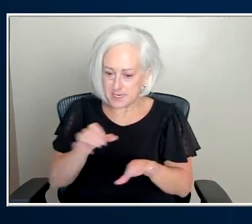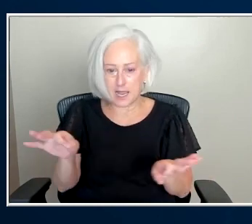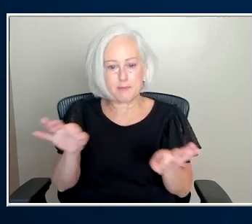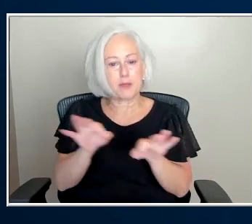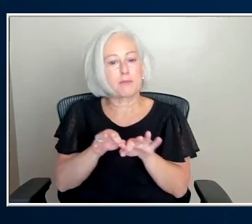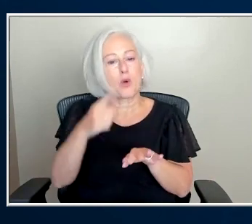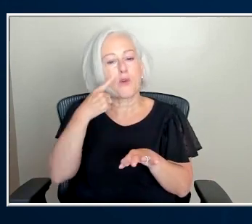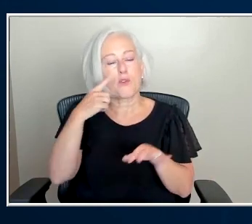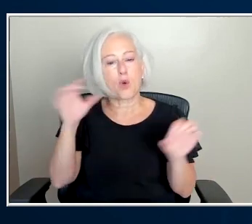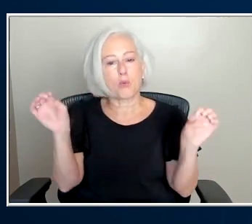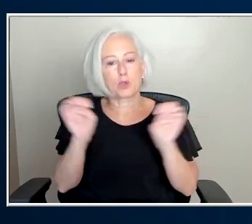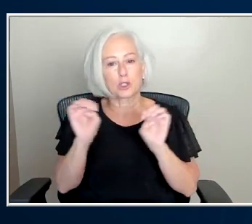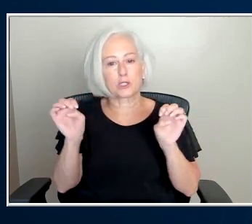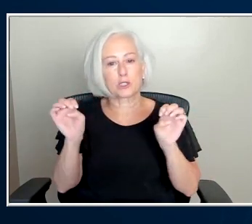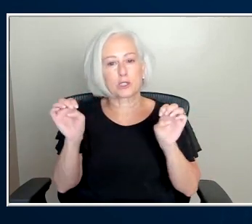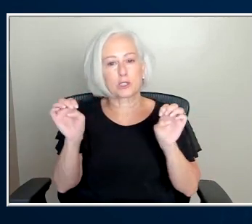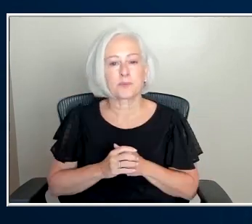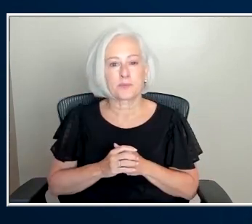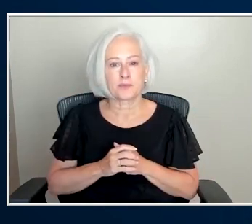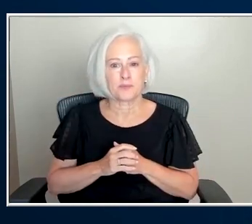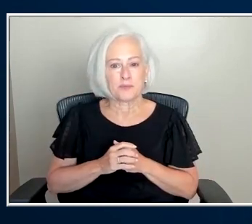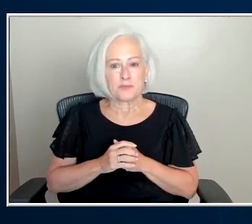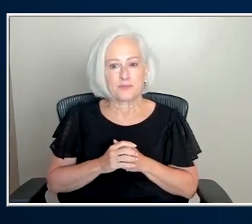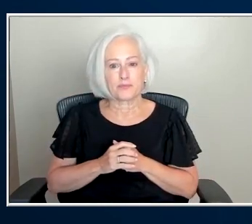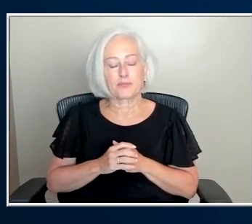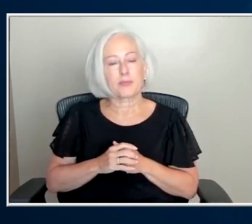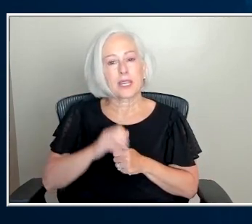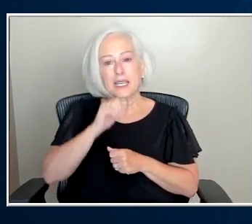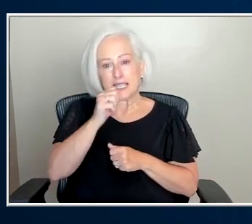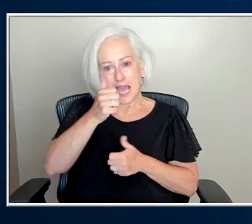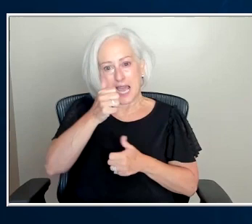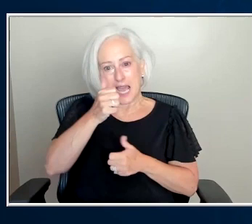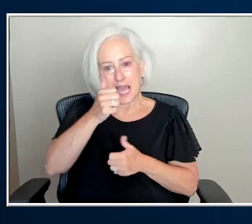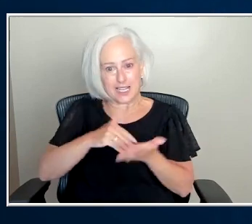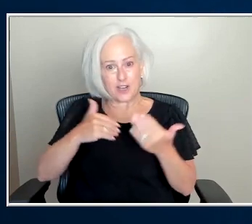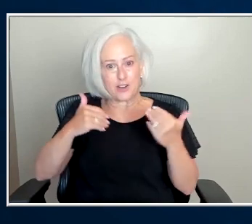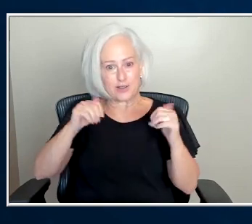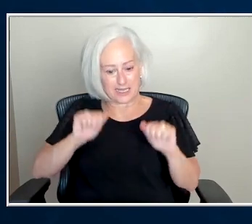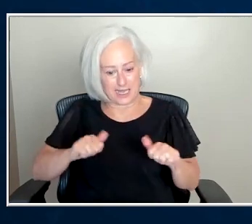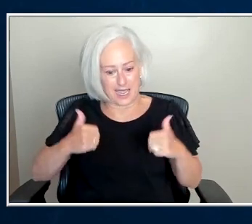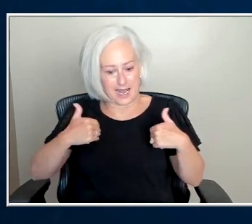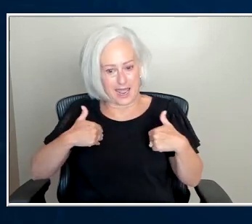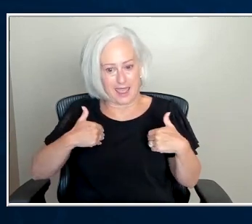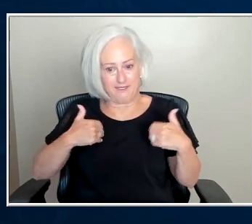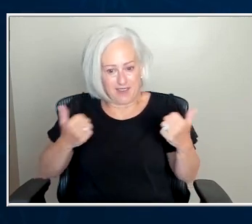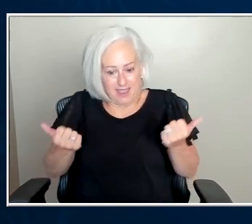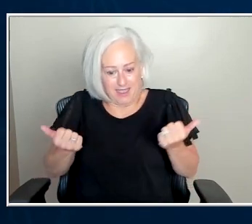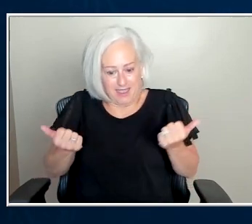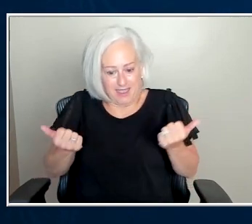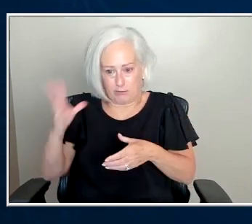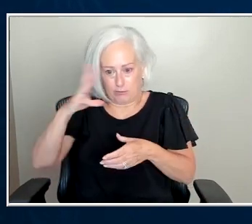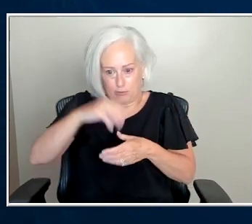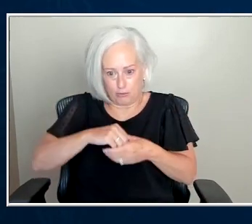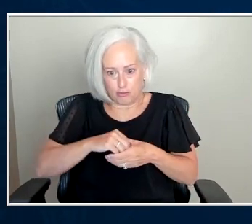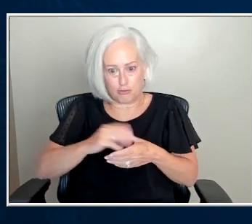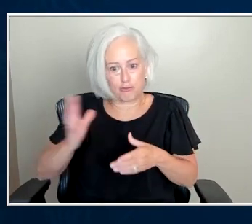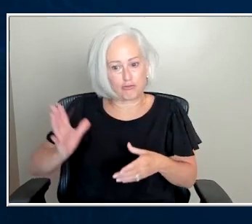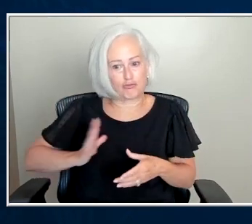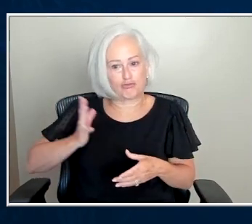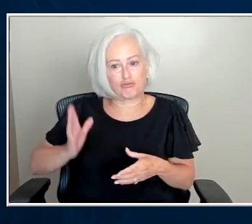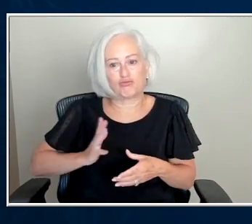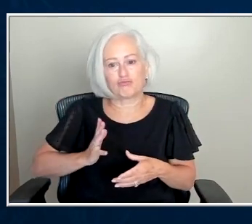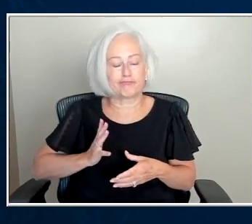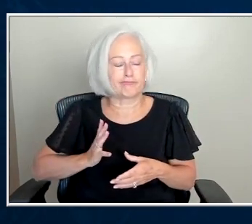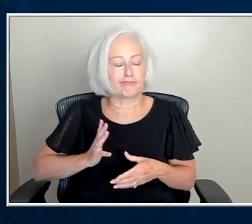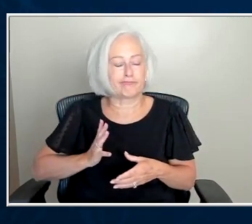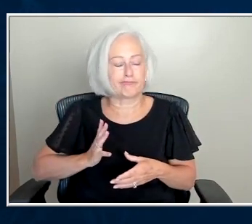that. And not every center can have all of the bells and whistles. It doesn't make sense for it to work that way. And